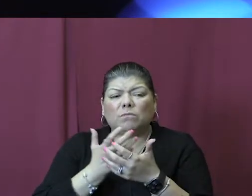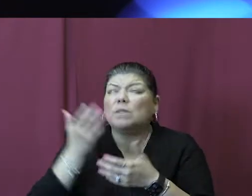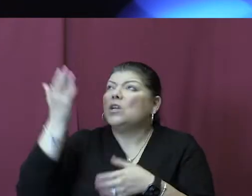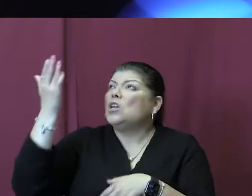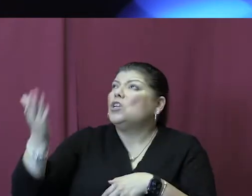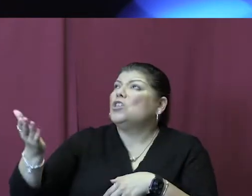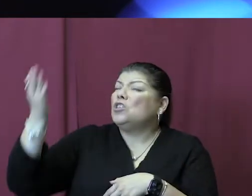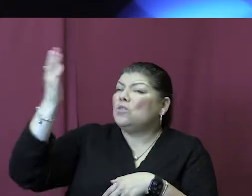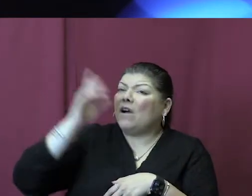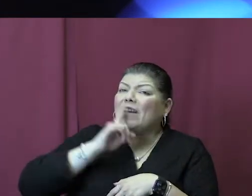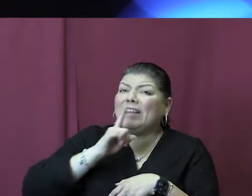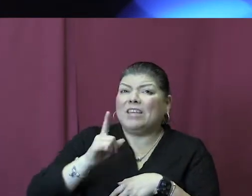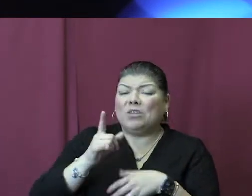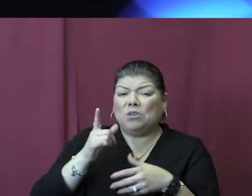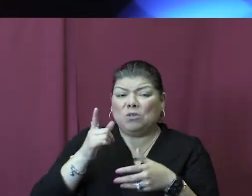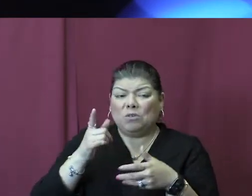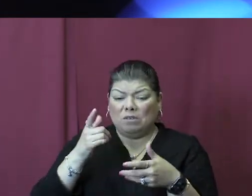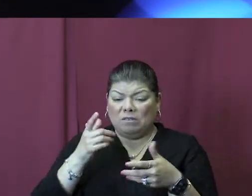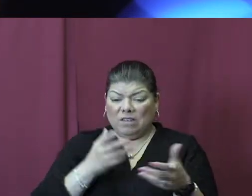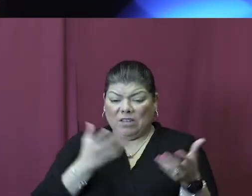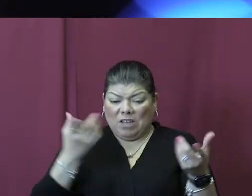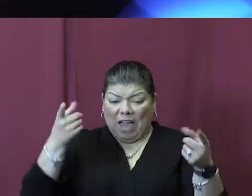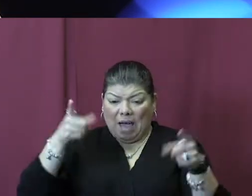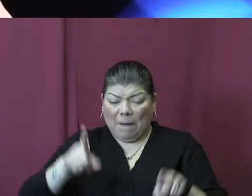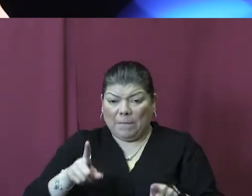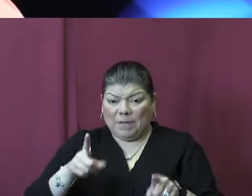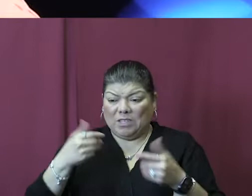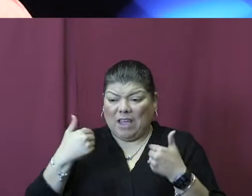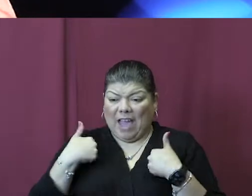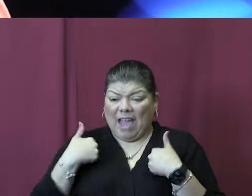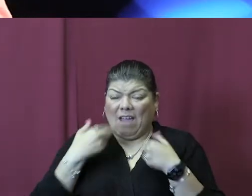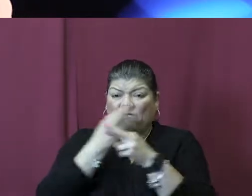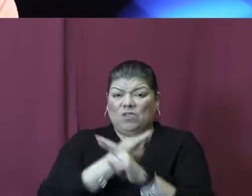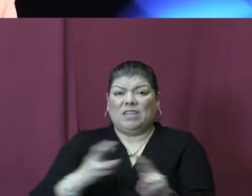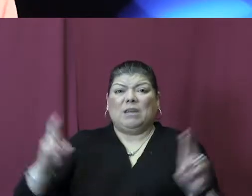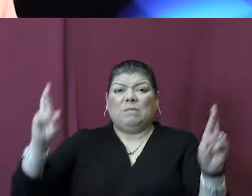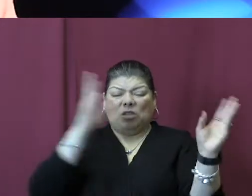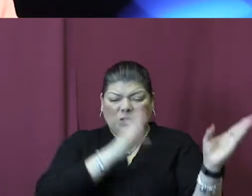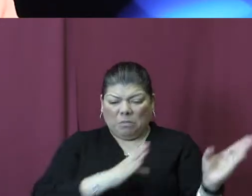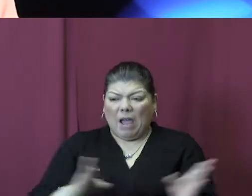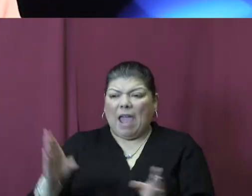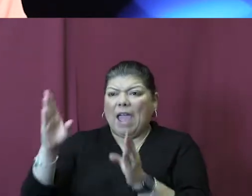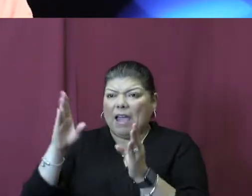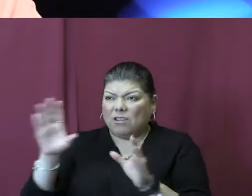hand. You are he who carried out redemption's